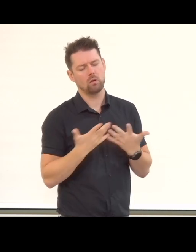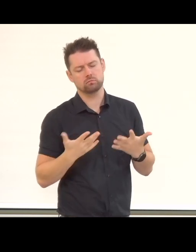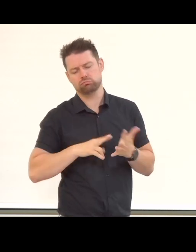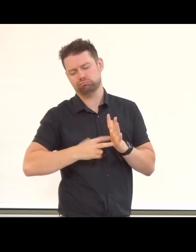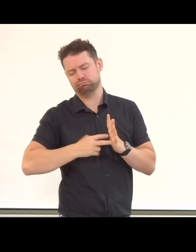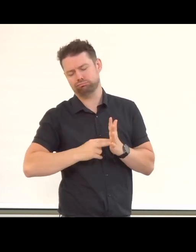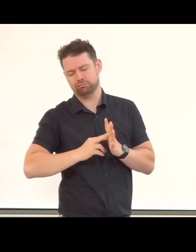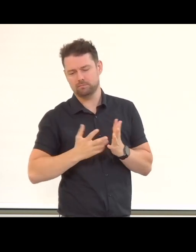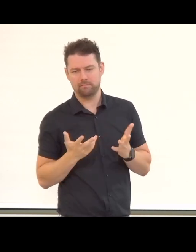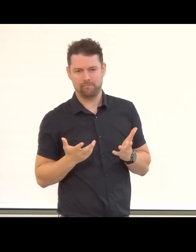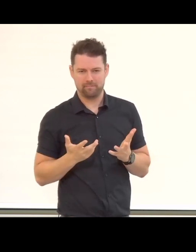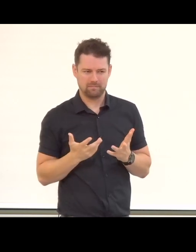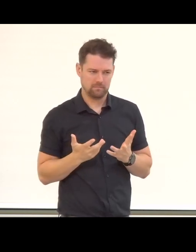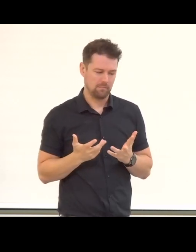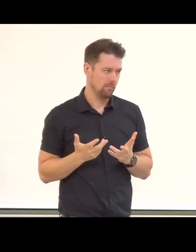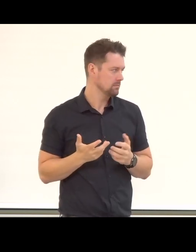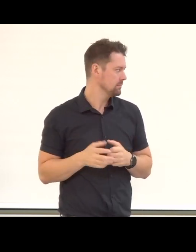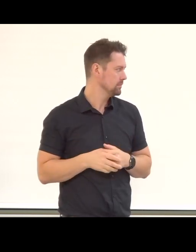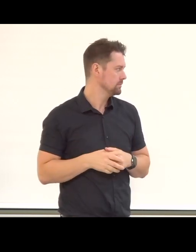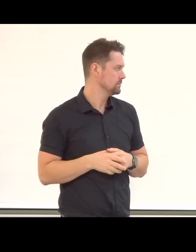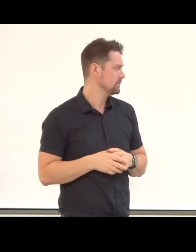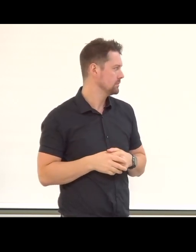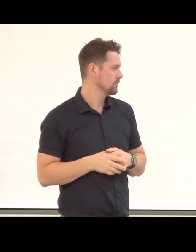together with also organizing the Mars simulation.